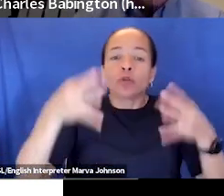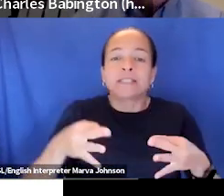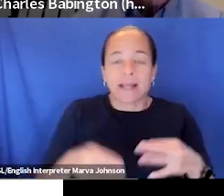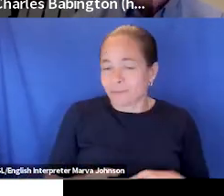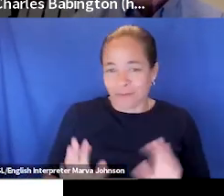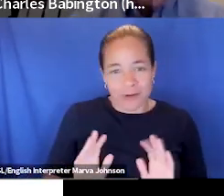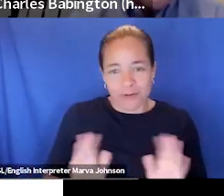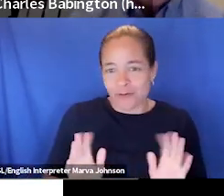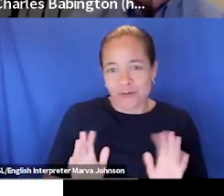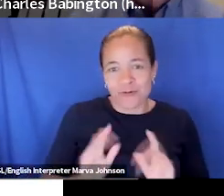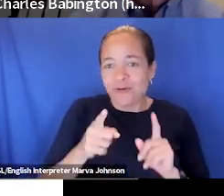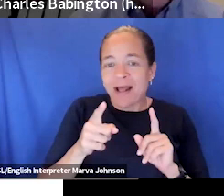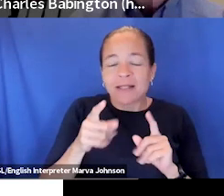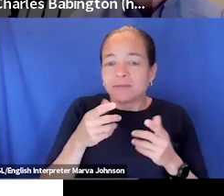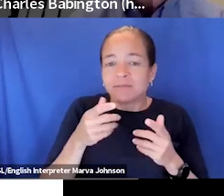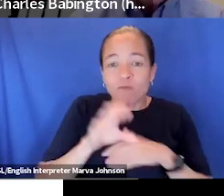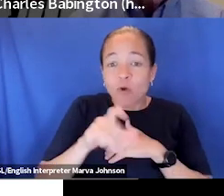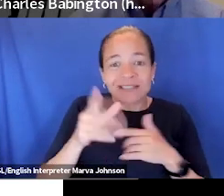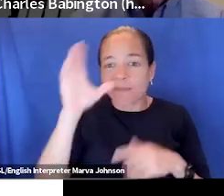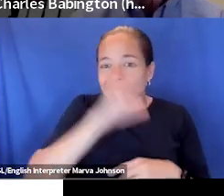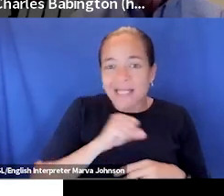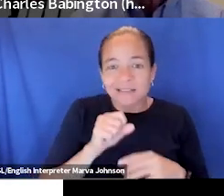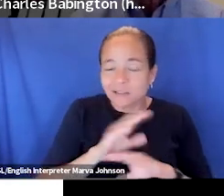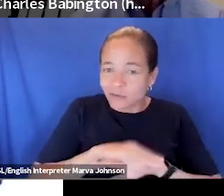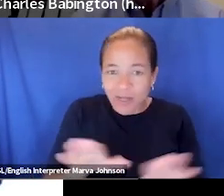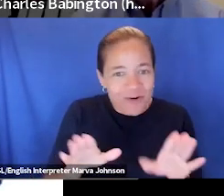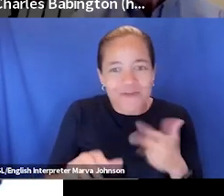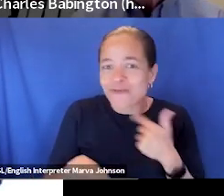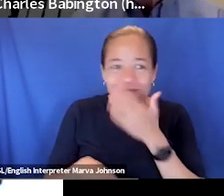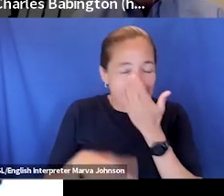reader guessing. They might have to bail out before they get to the 6th paragraph.